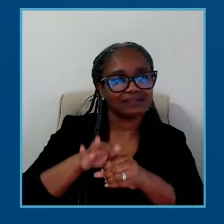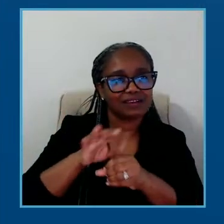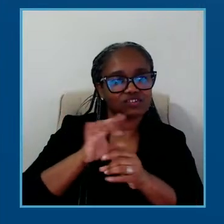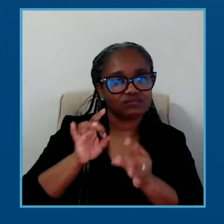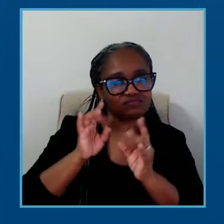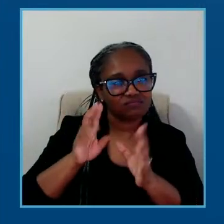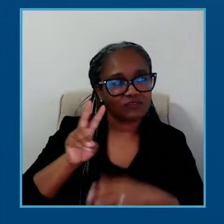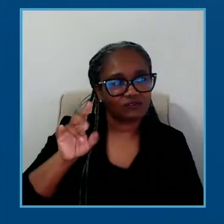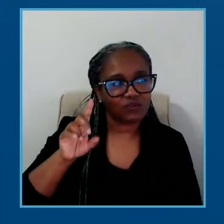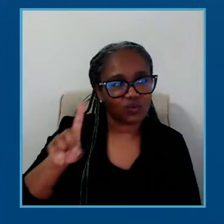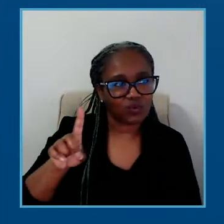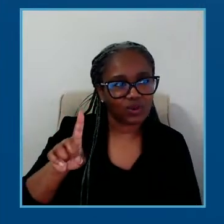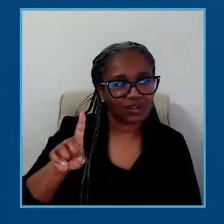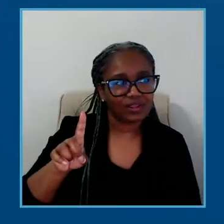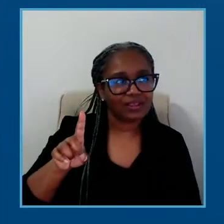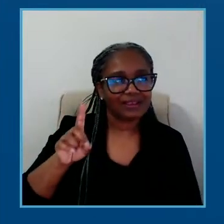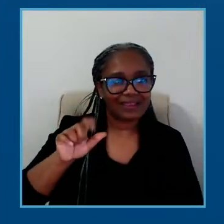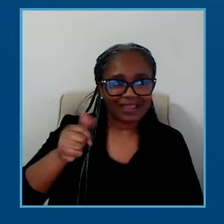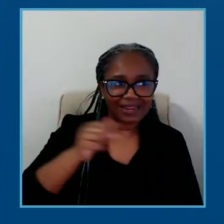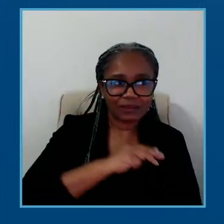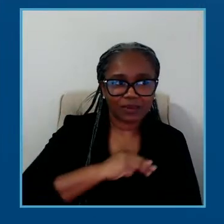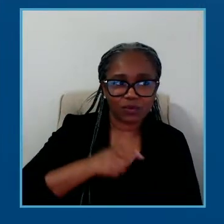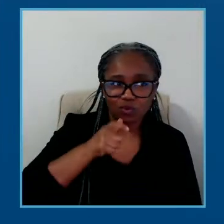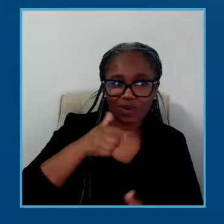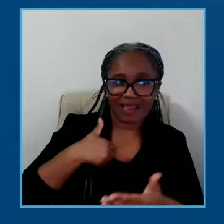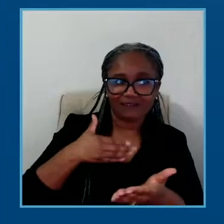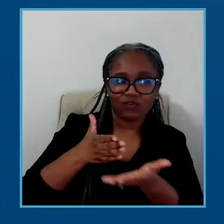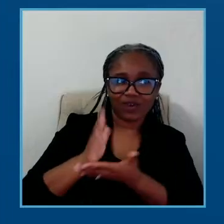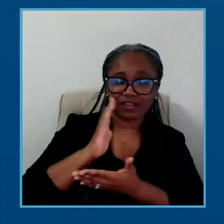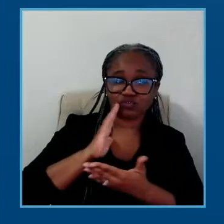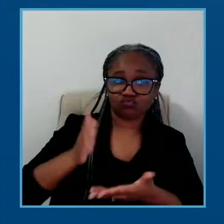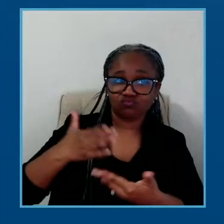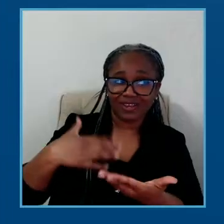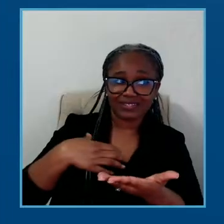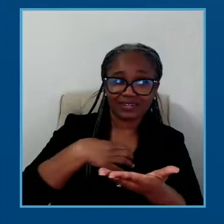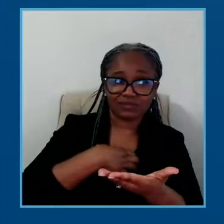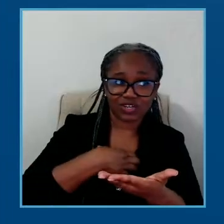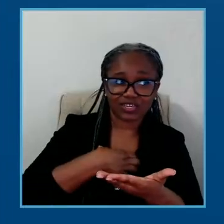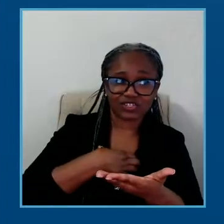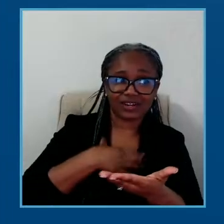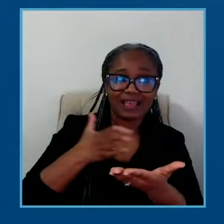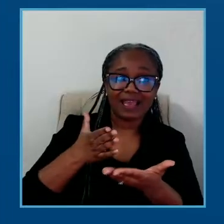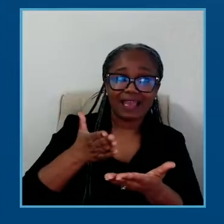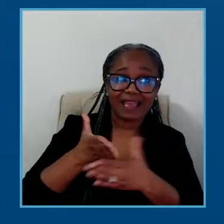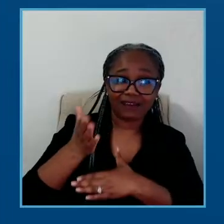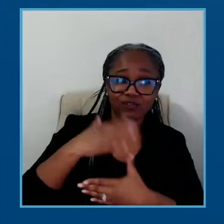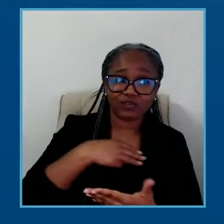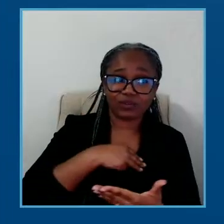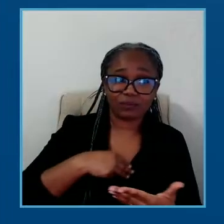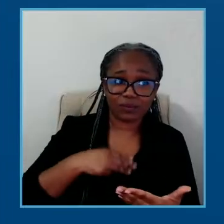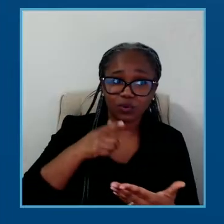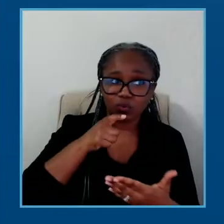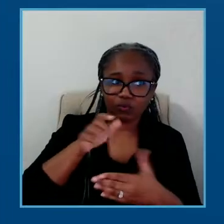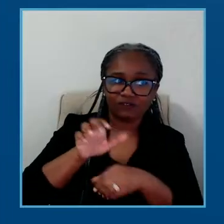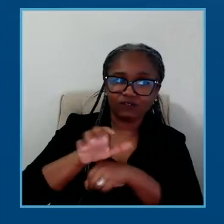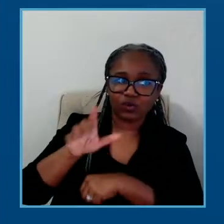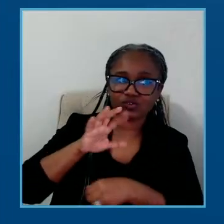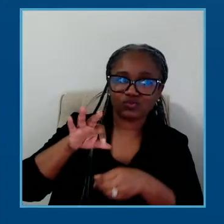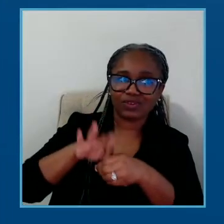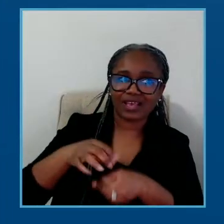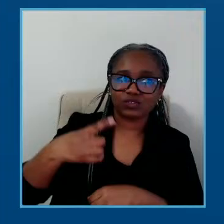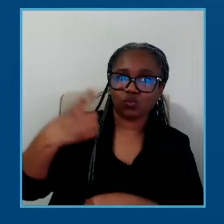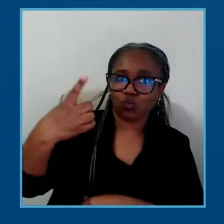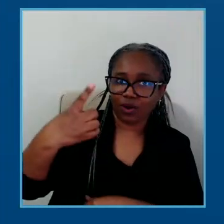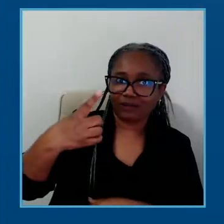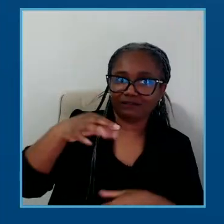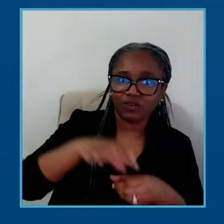the opportunity to vote for any of the 2 men or 3 women candidates, the members overwhelmingly